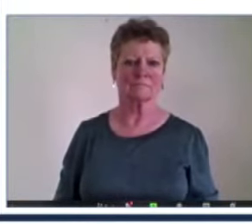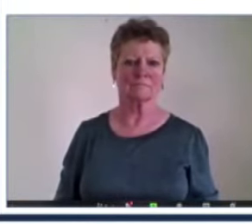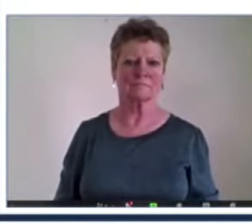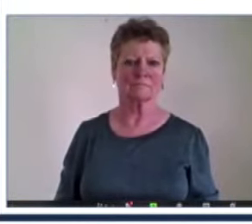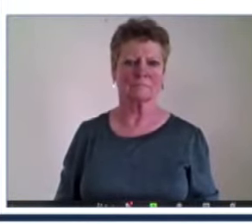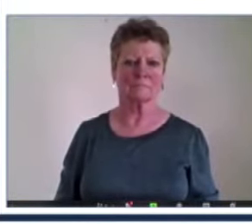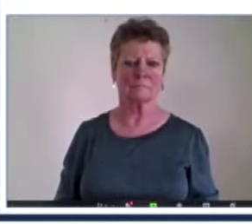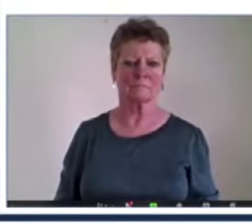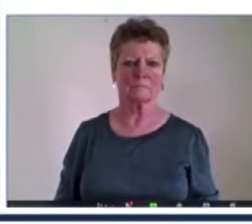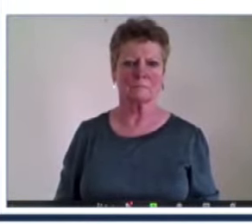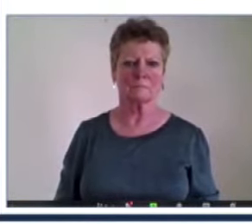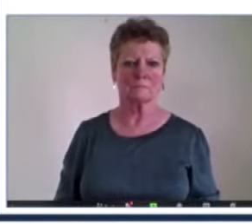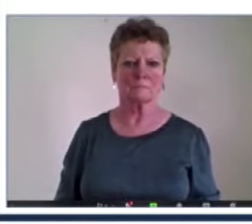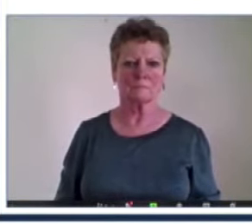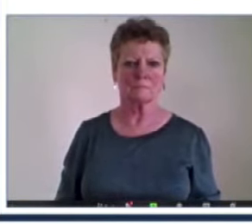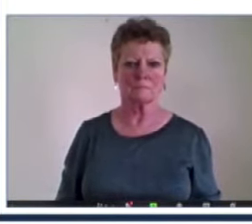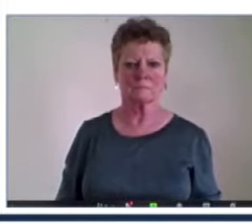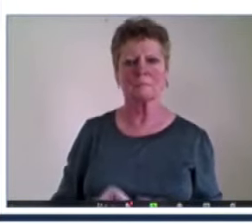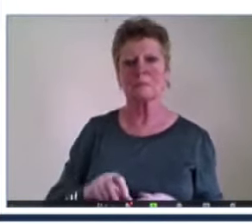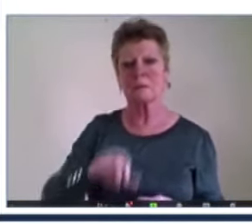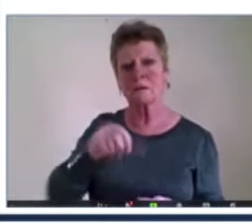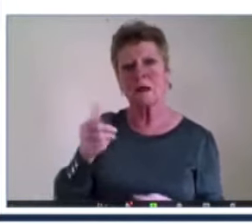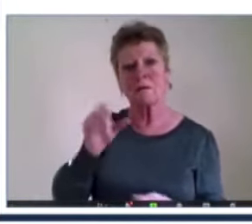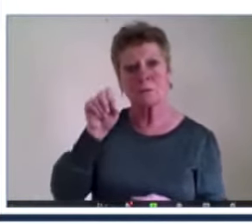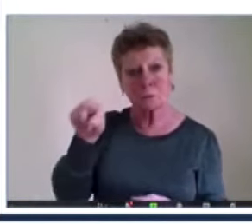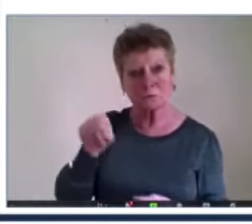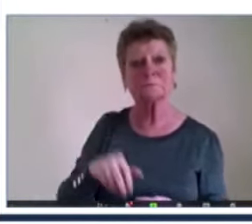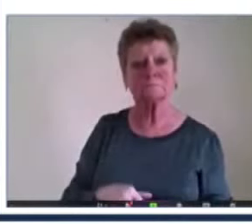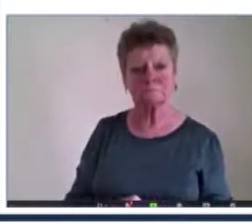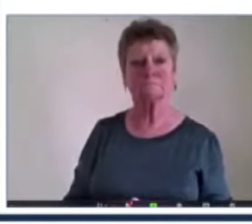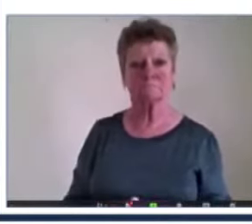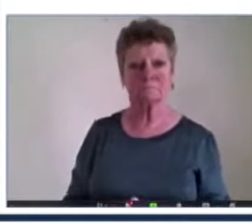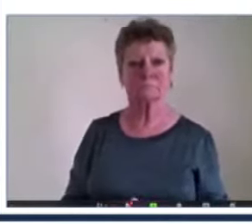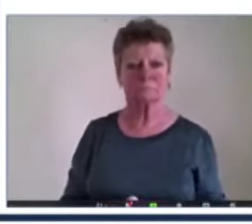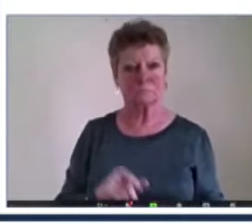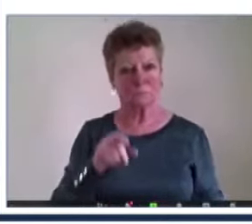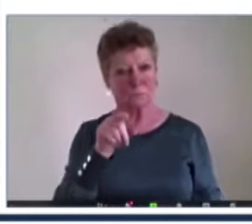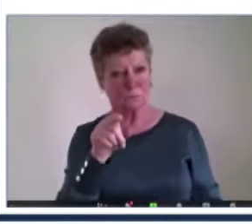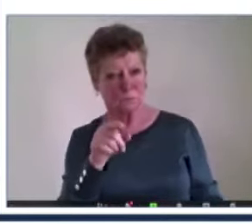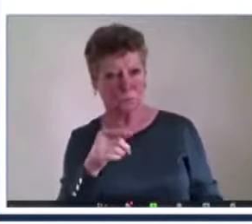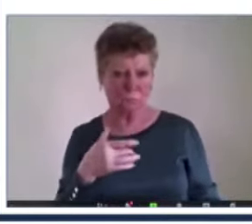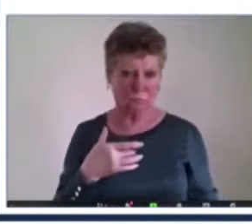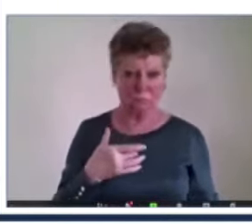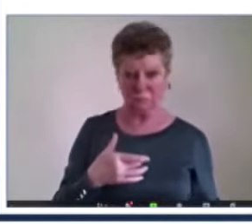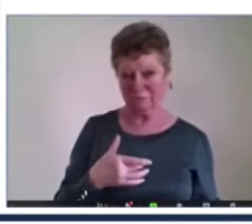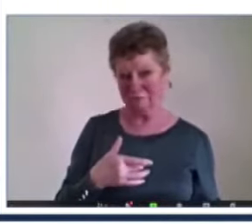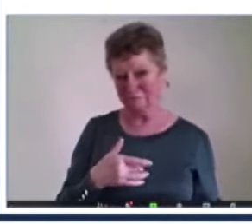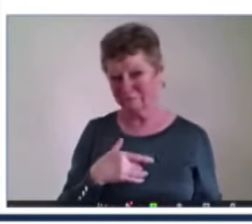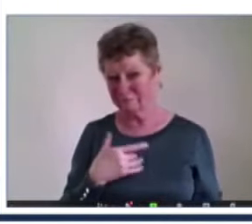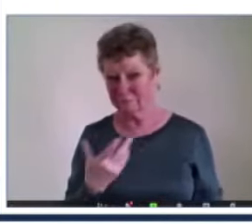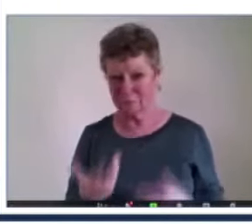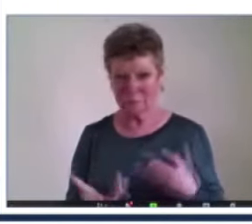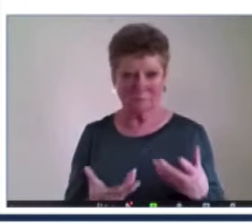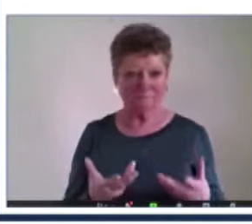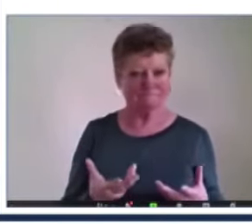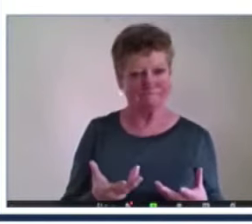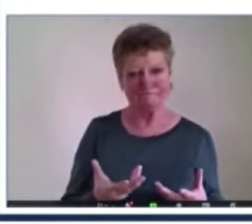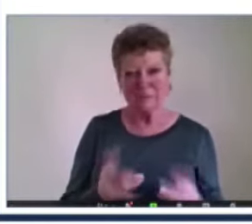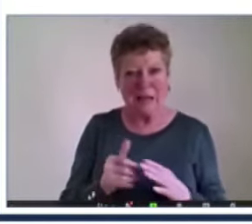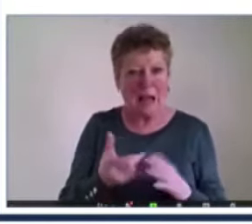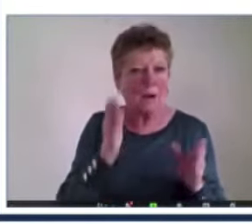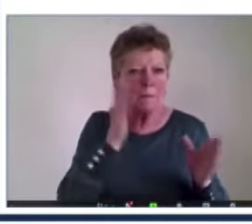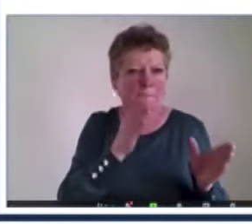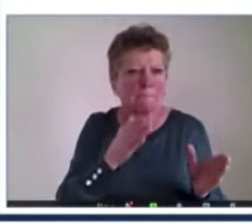Lindsay, do you have a follow-up question? Yes, thank you. Are you anticipating, or are you sort of planning to cope with having